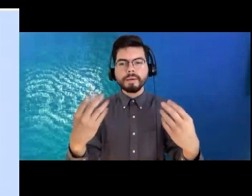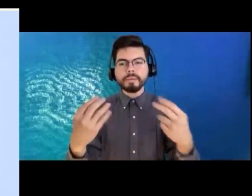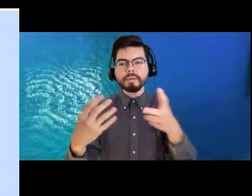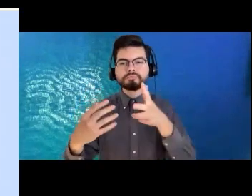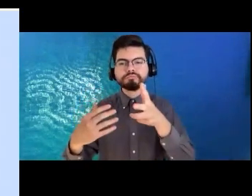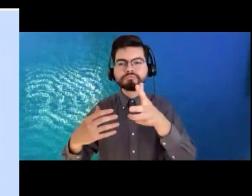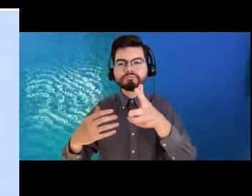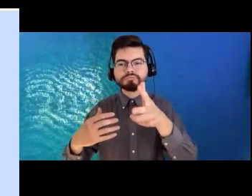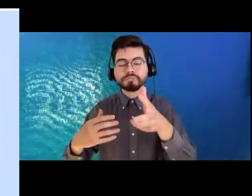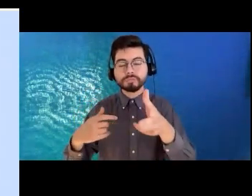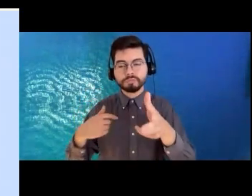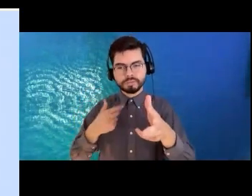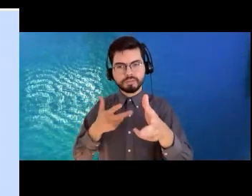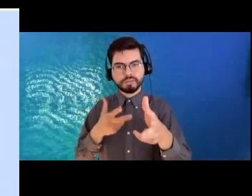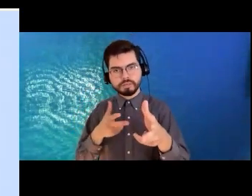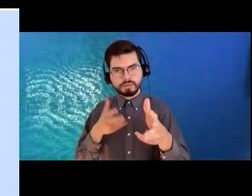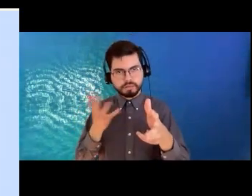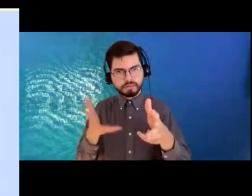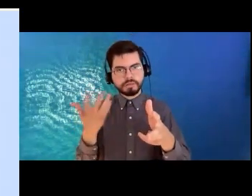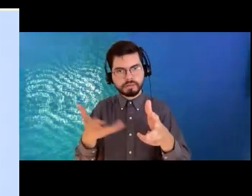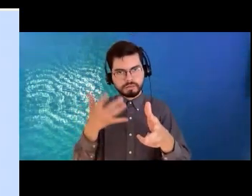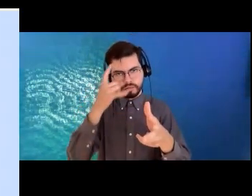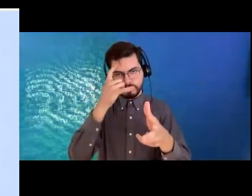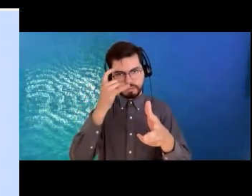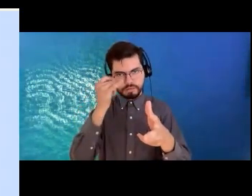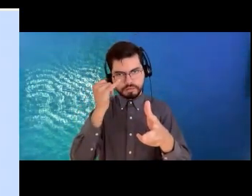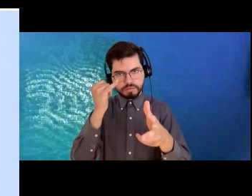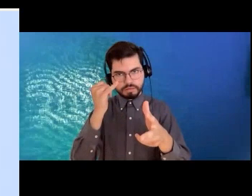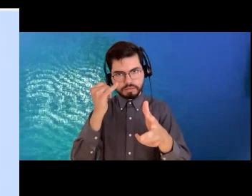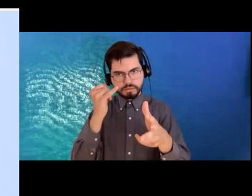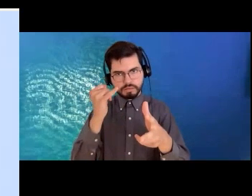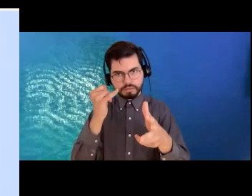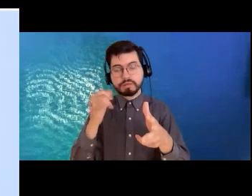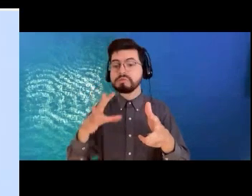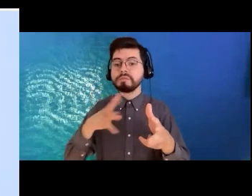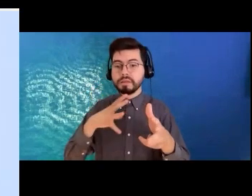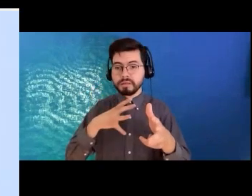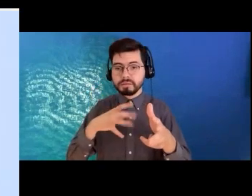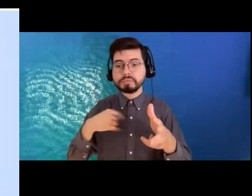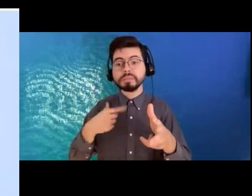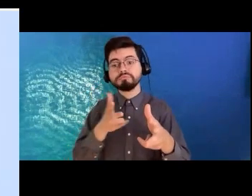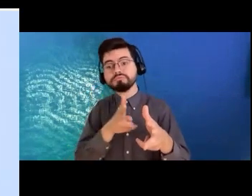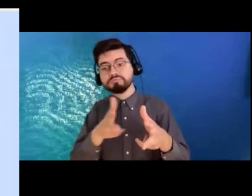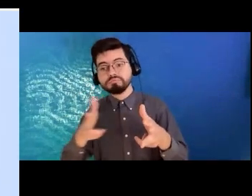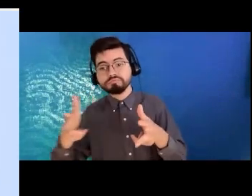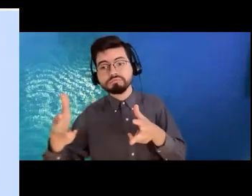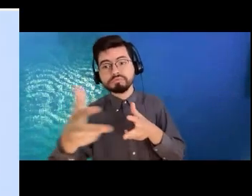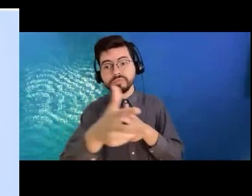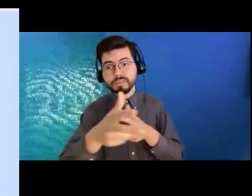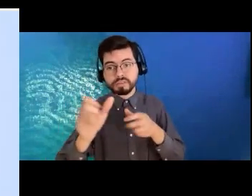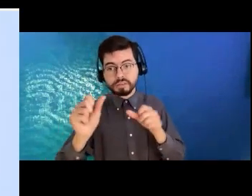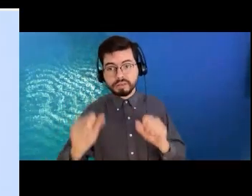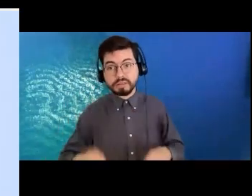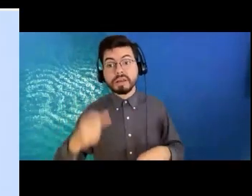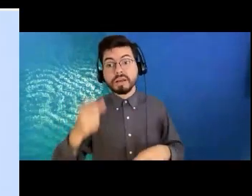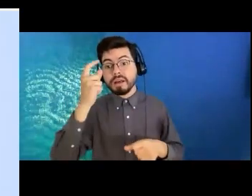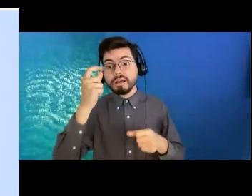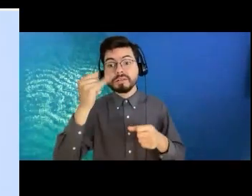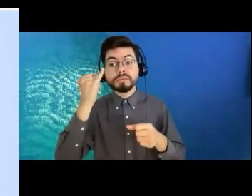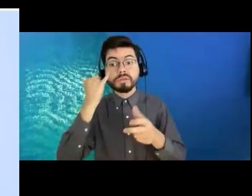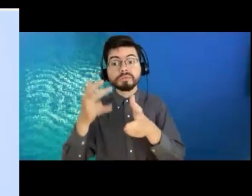solid yellow line, but you are still responsible for if you decide to do that and a tractor trailer is coming around the blind curve the